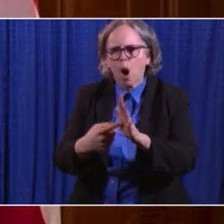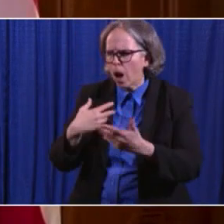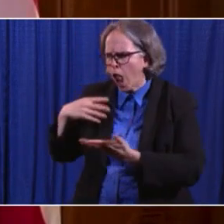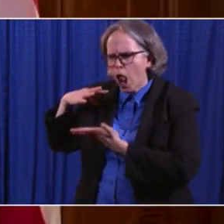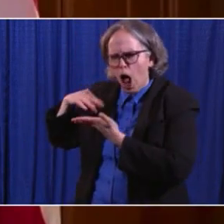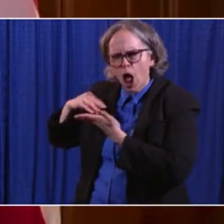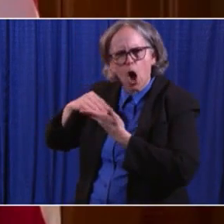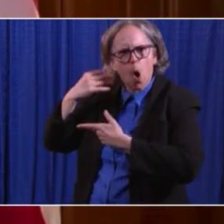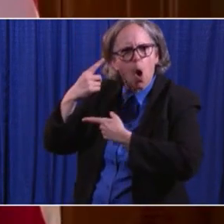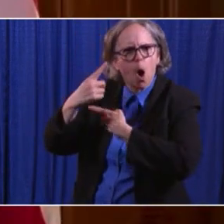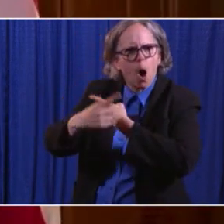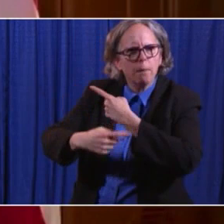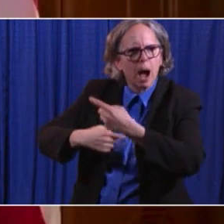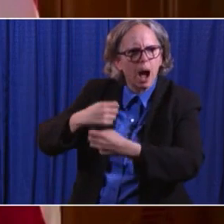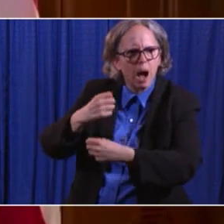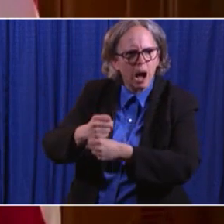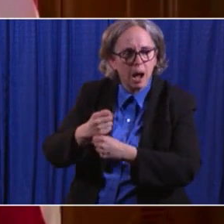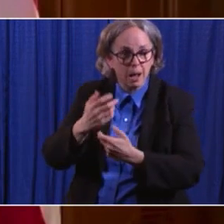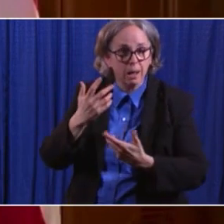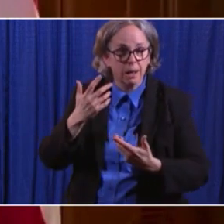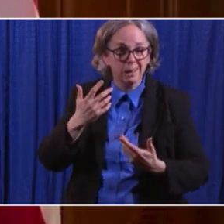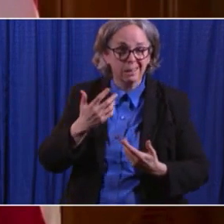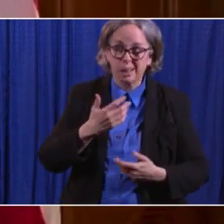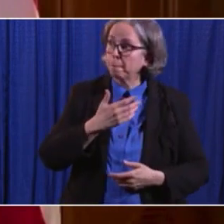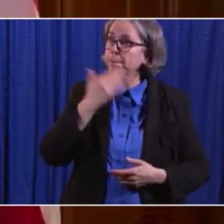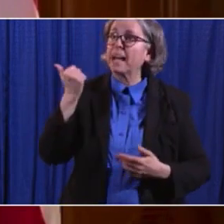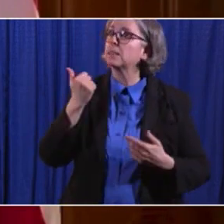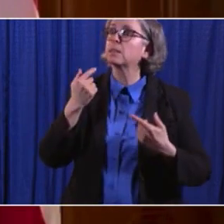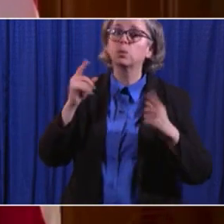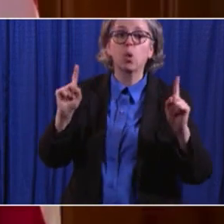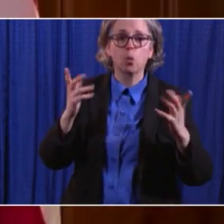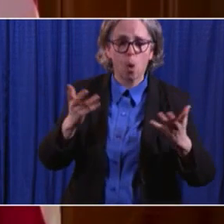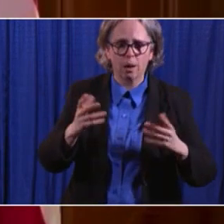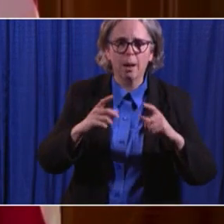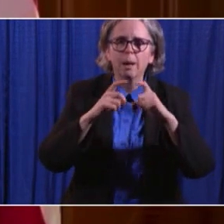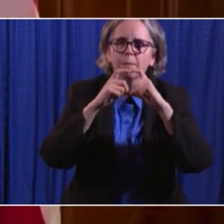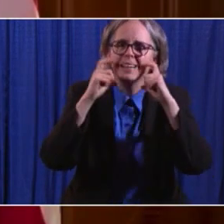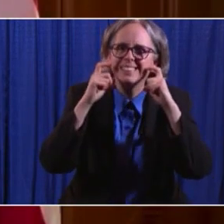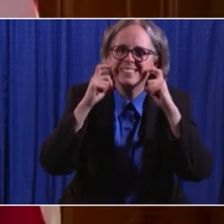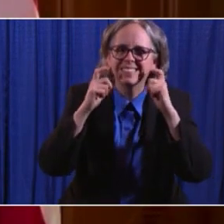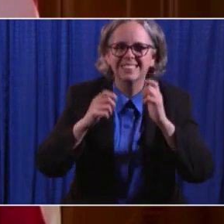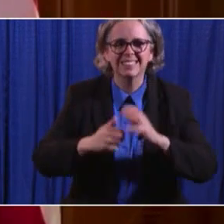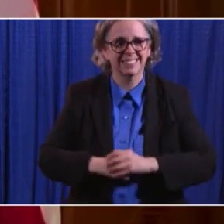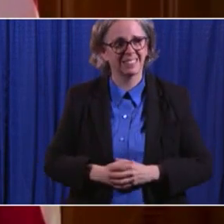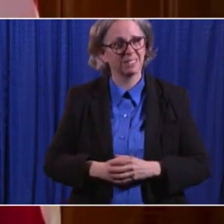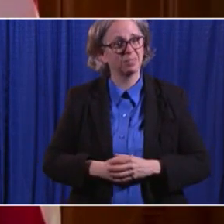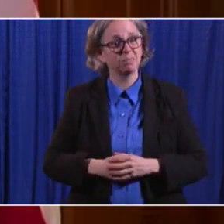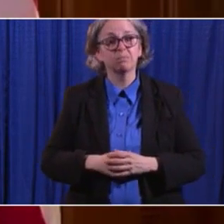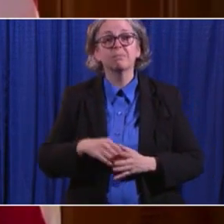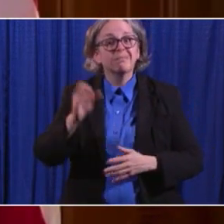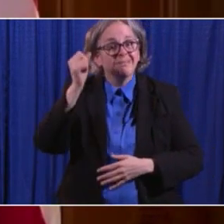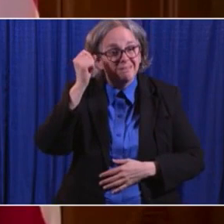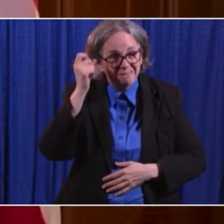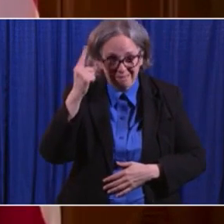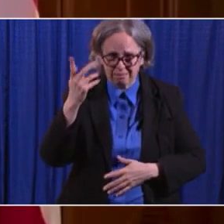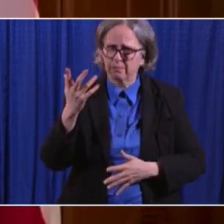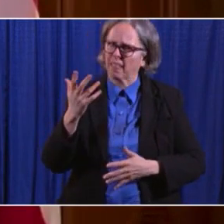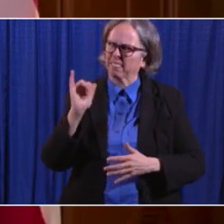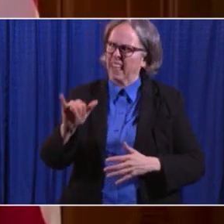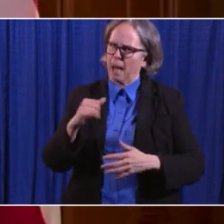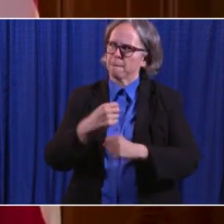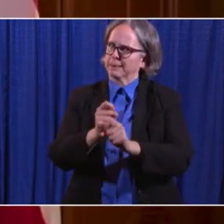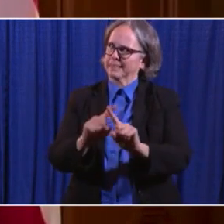the compliance rate that we are today, it will make a huge, huge difference. It has already made a